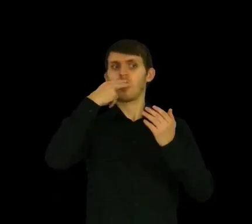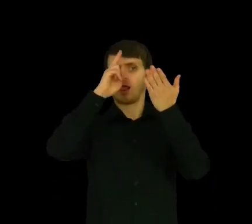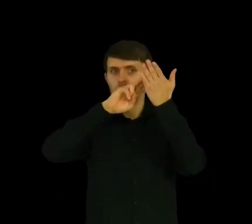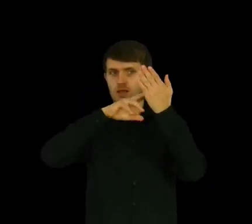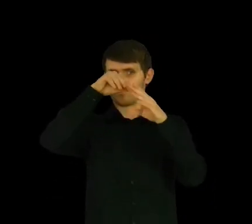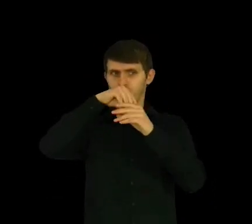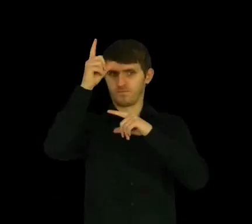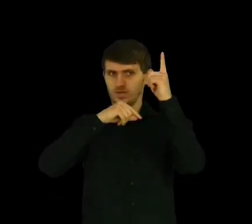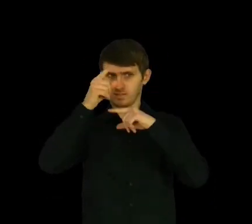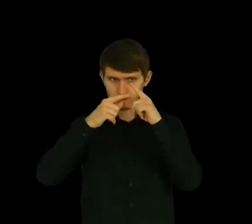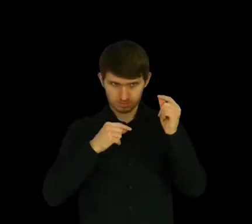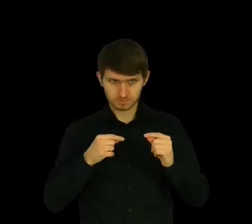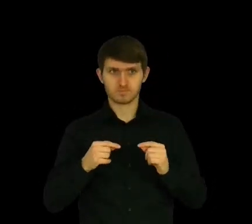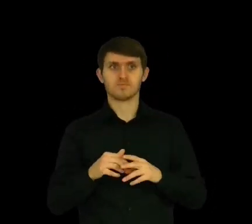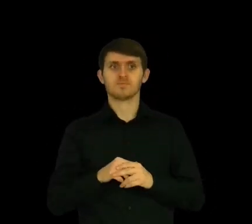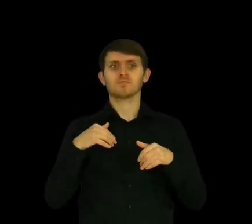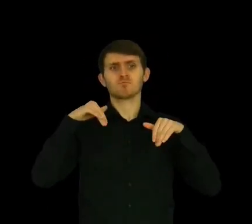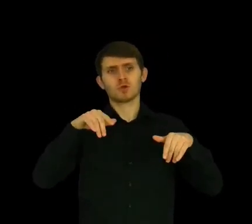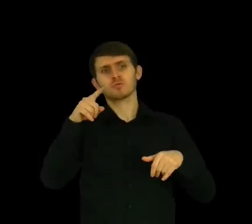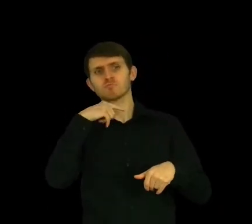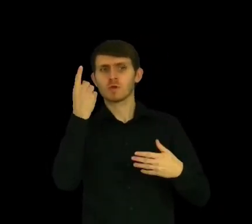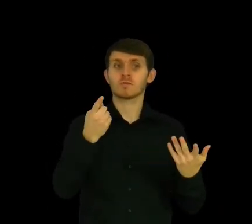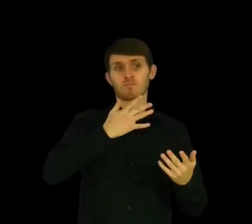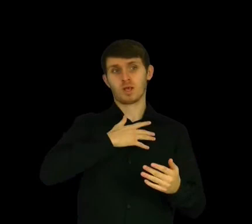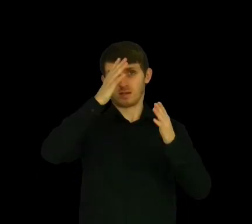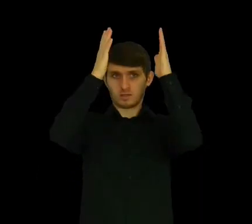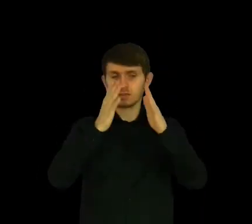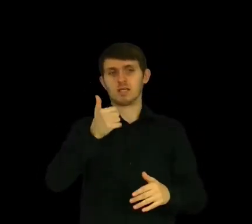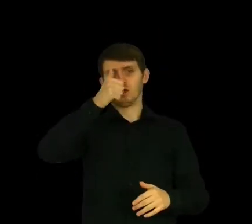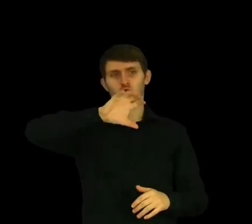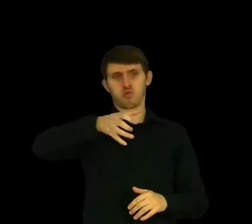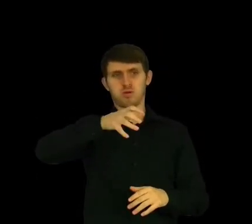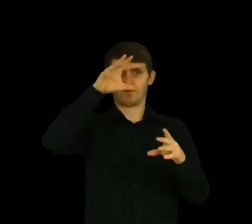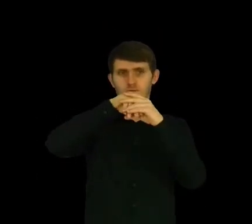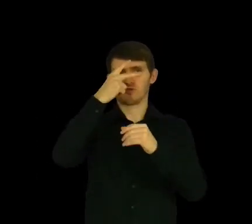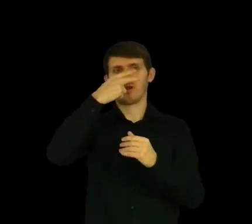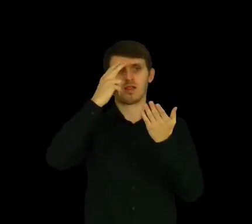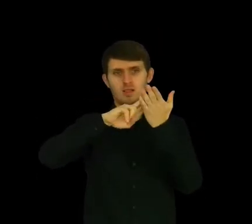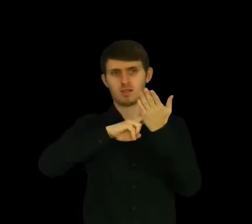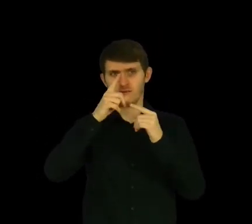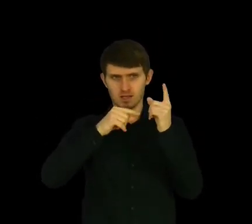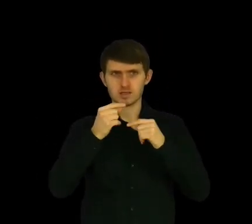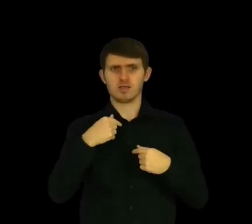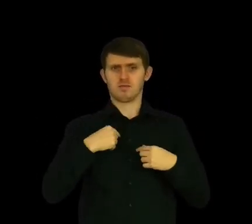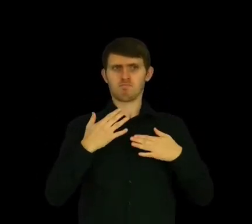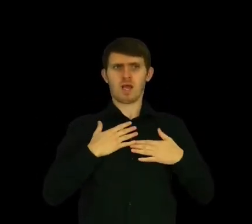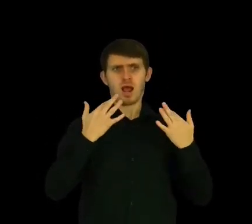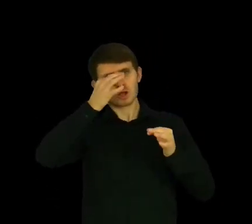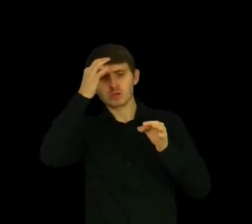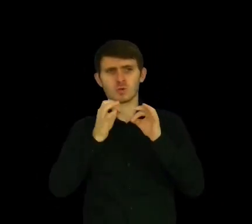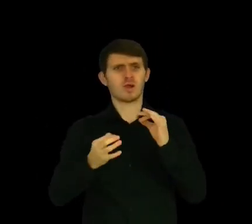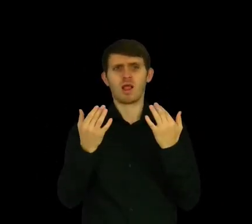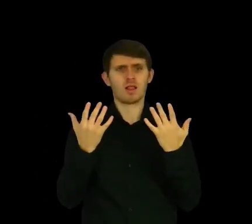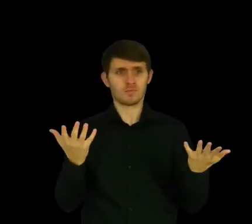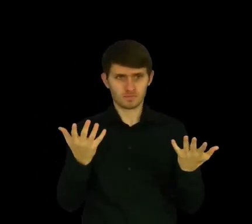I have these three star patches, I guess you could call them, right over here. And so I could say if I had one group of three star patches, how many